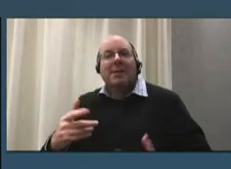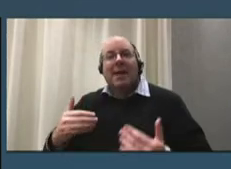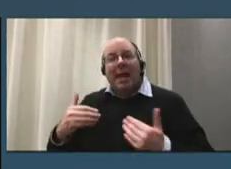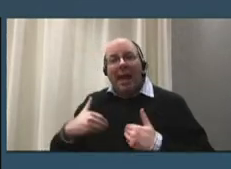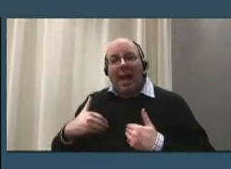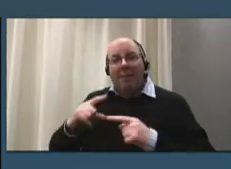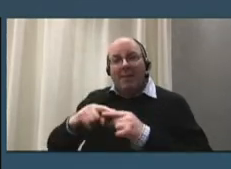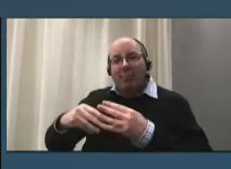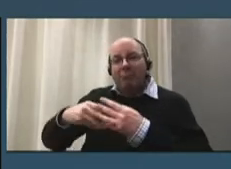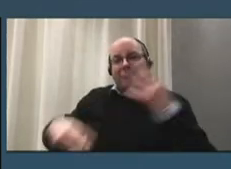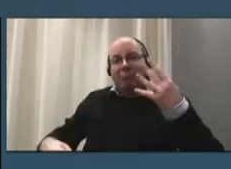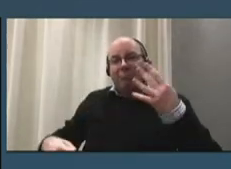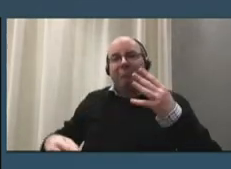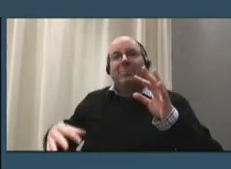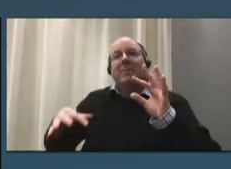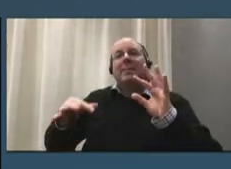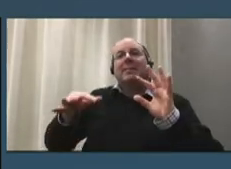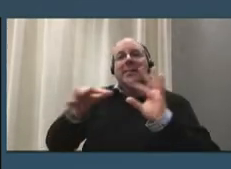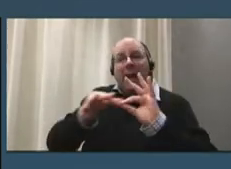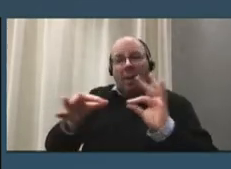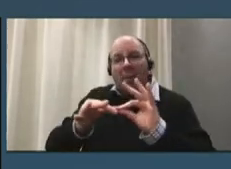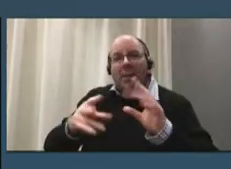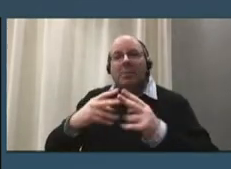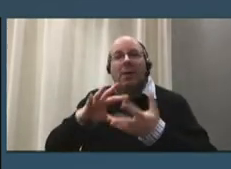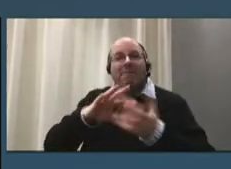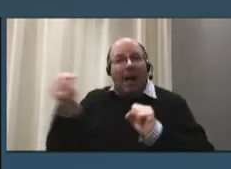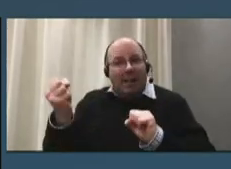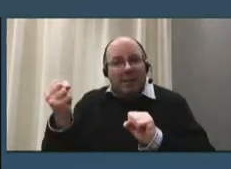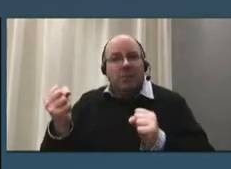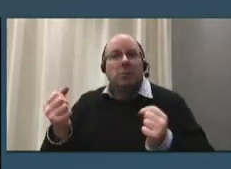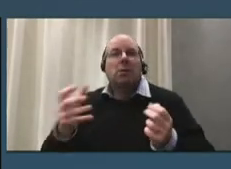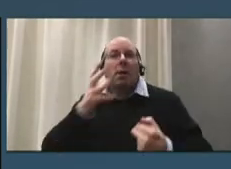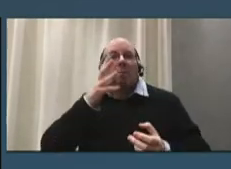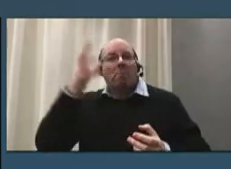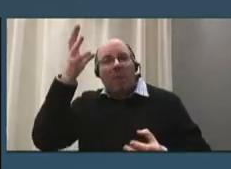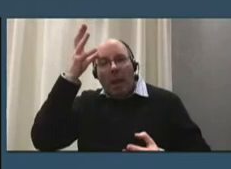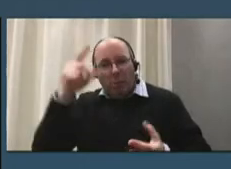violence. Many of our parents are very concerned about school climate,